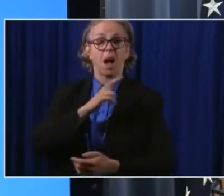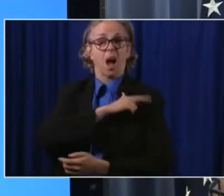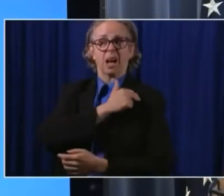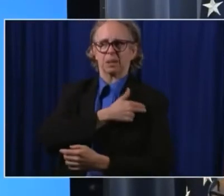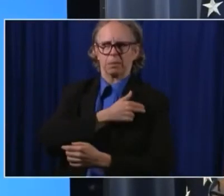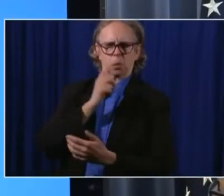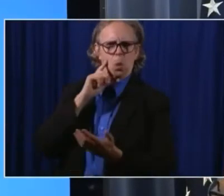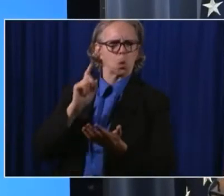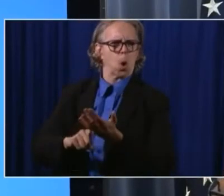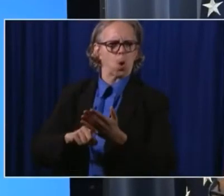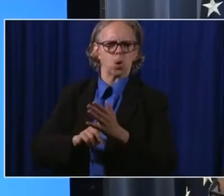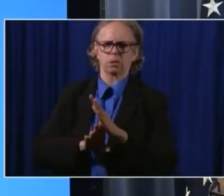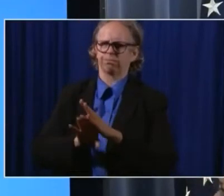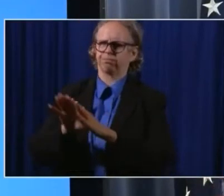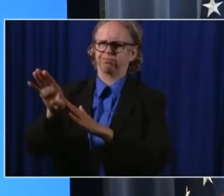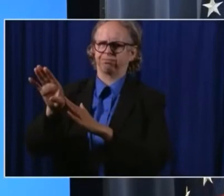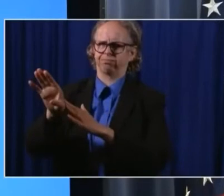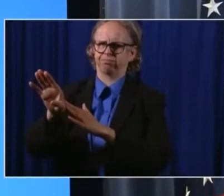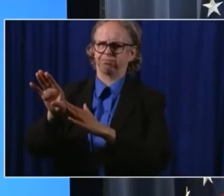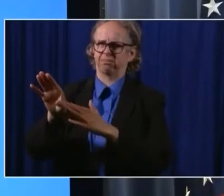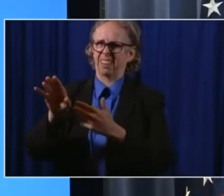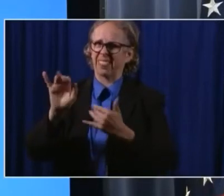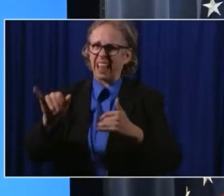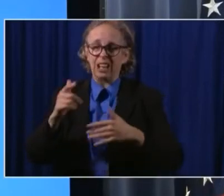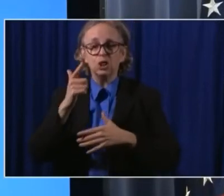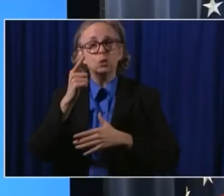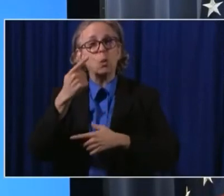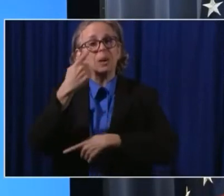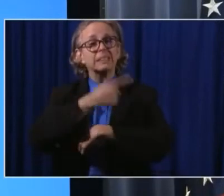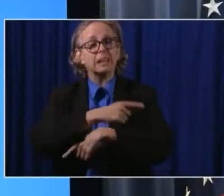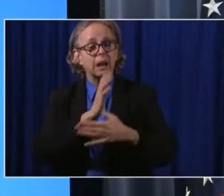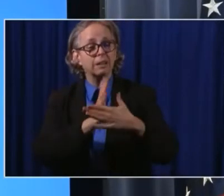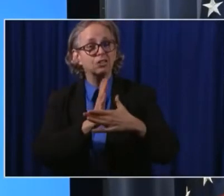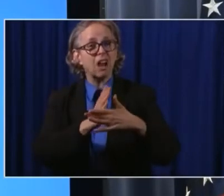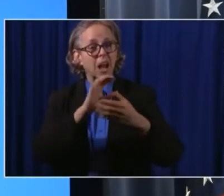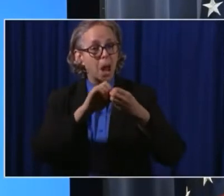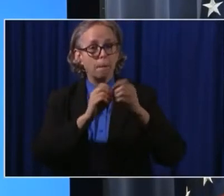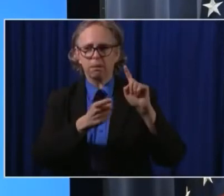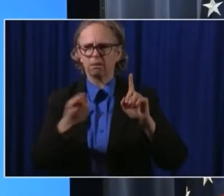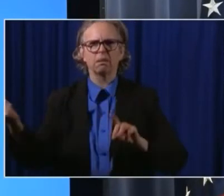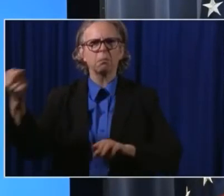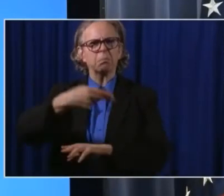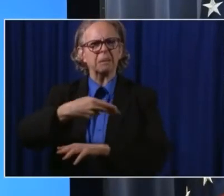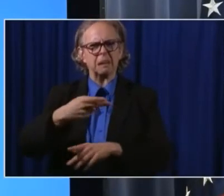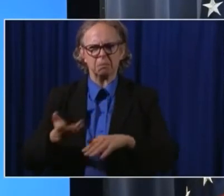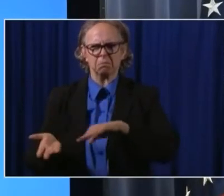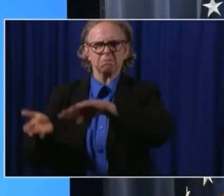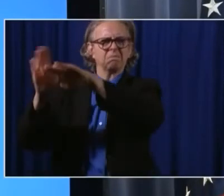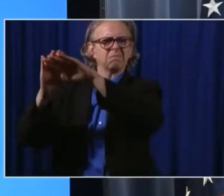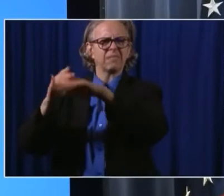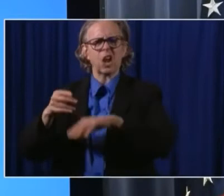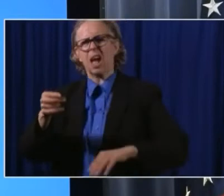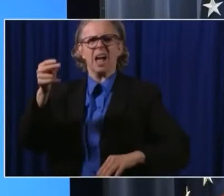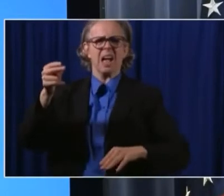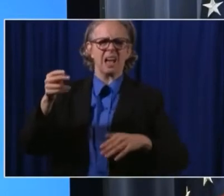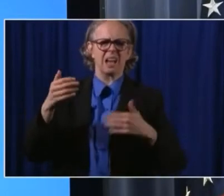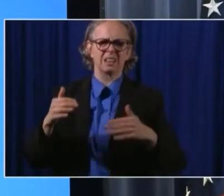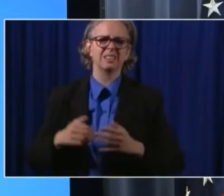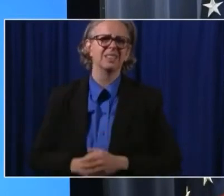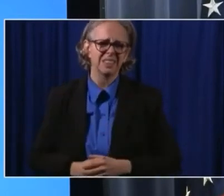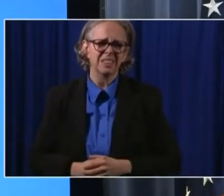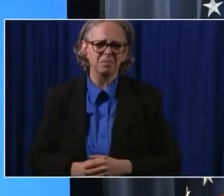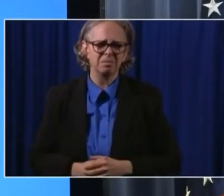average. The deaths are about what the 21-day average has been. And of course, the cases, have